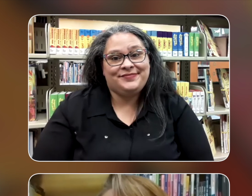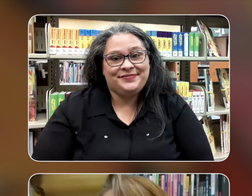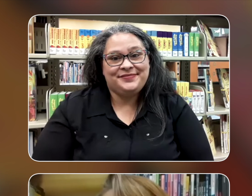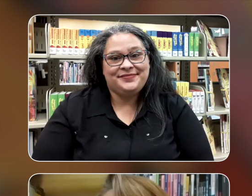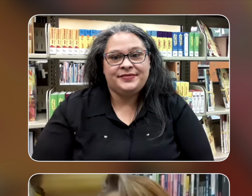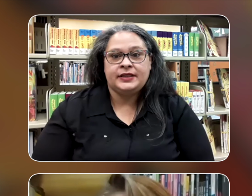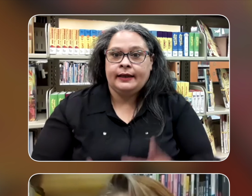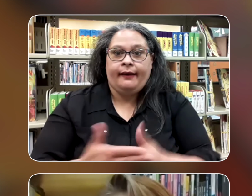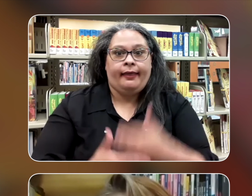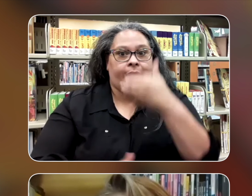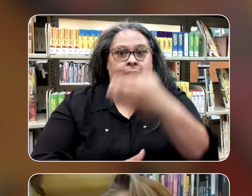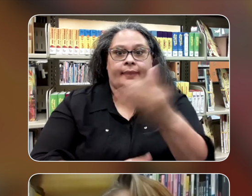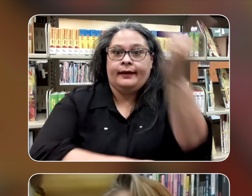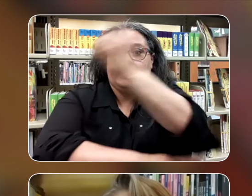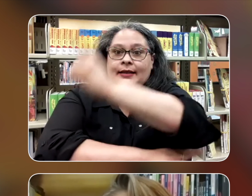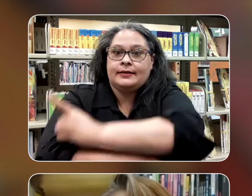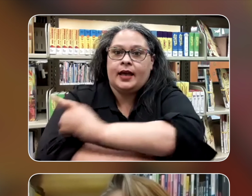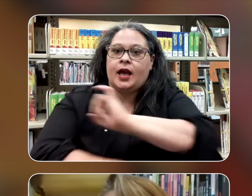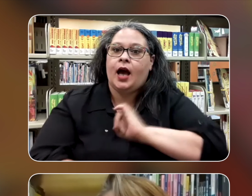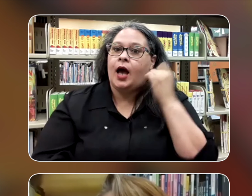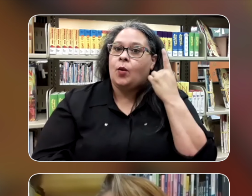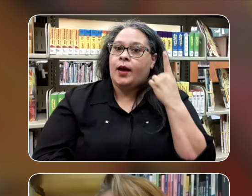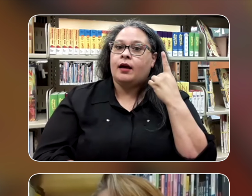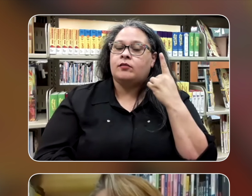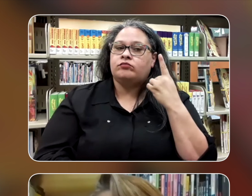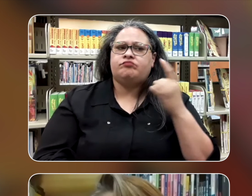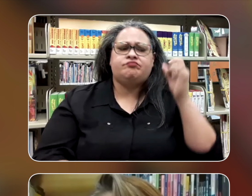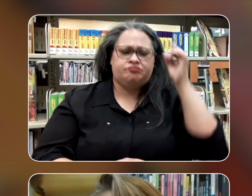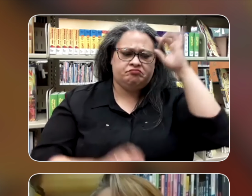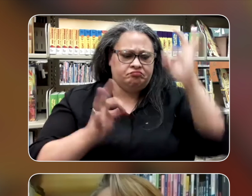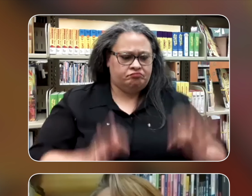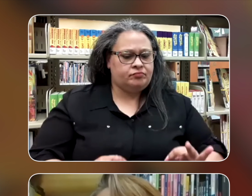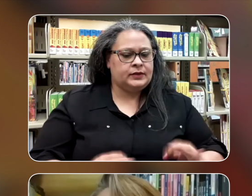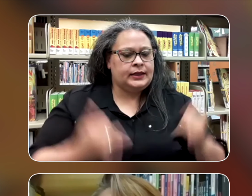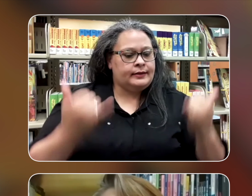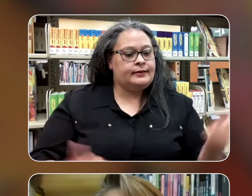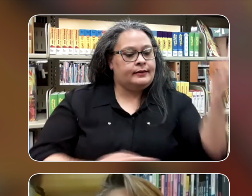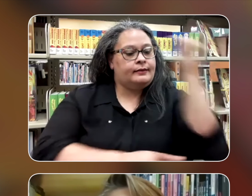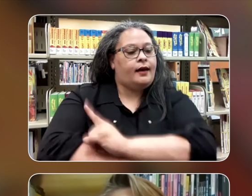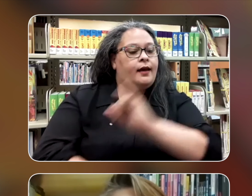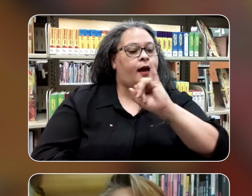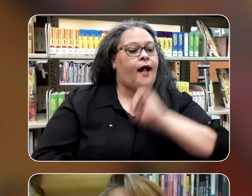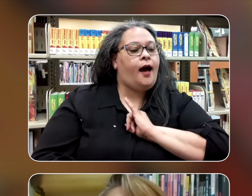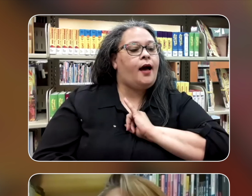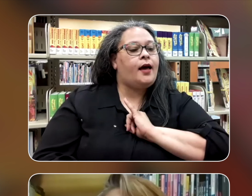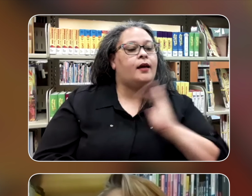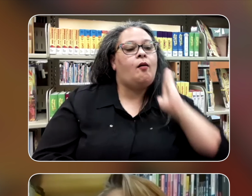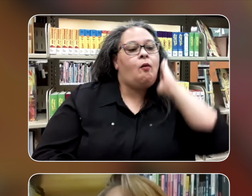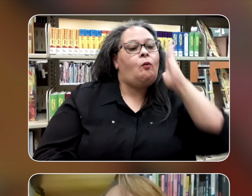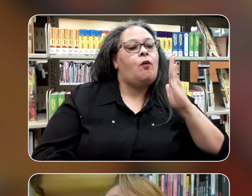The next day, I wake up and decide that today, I, Marisol